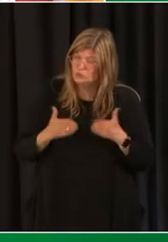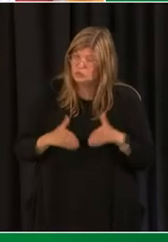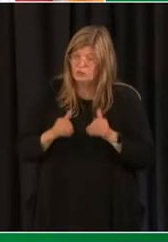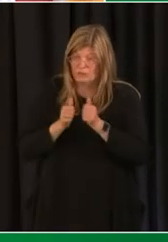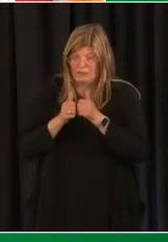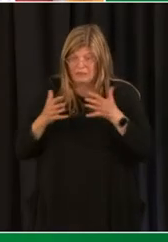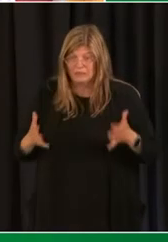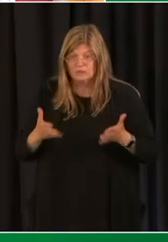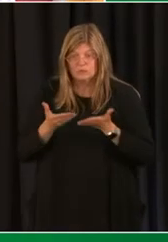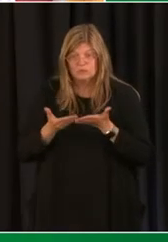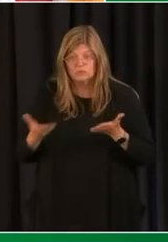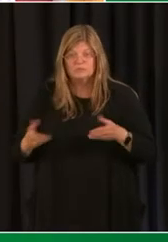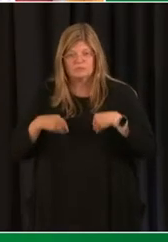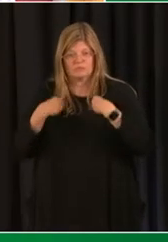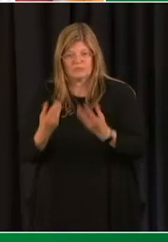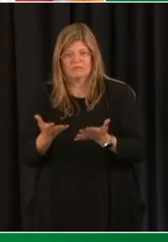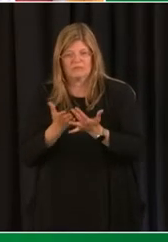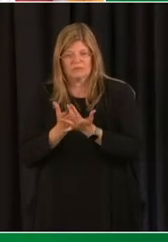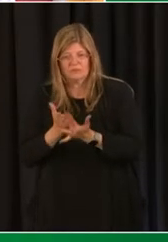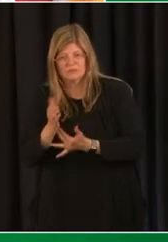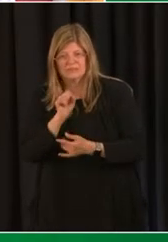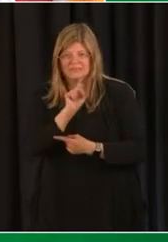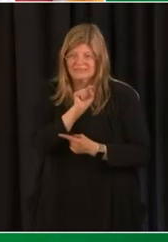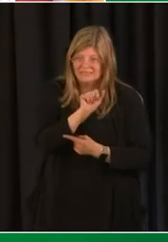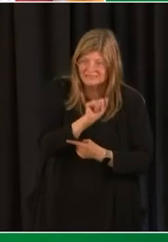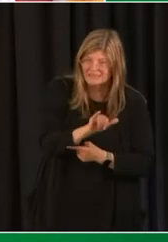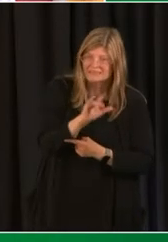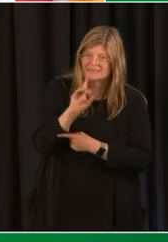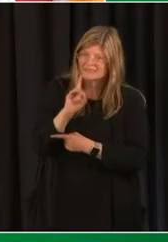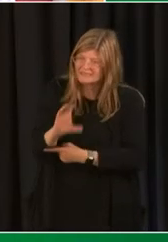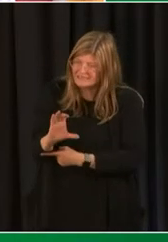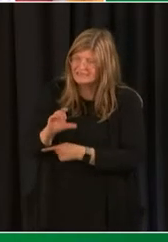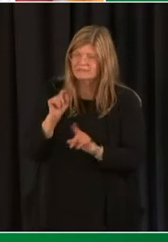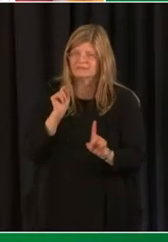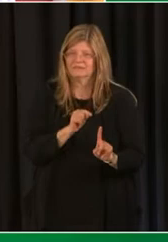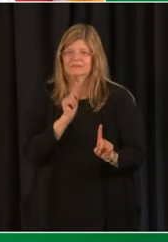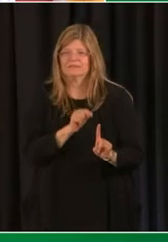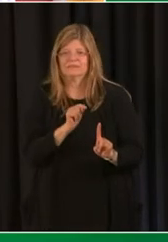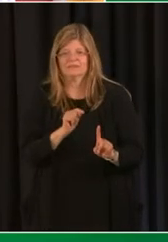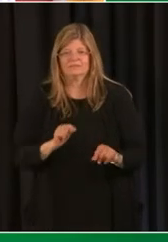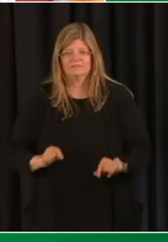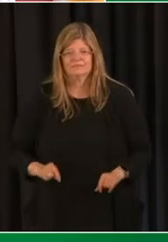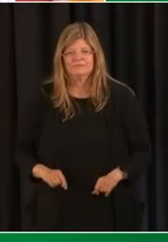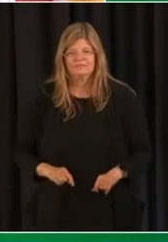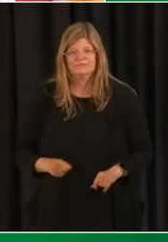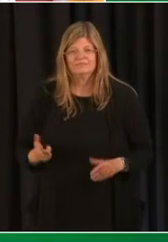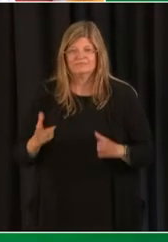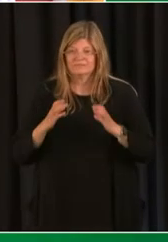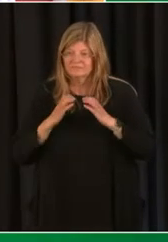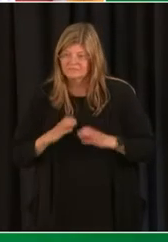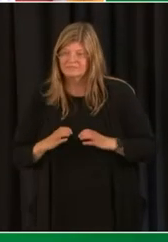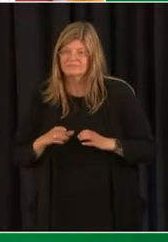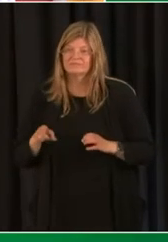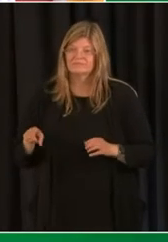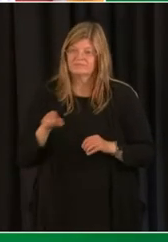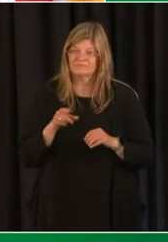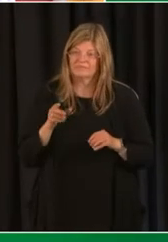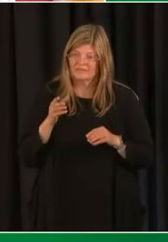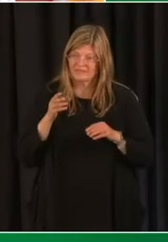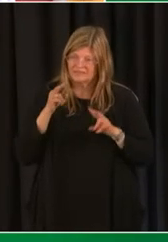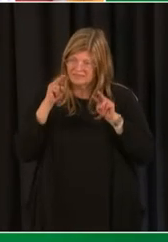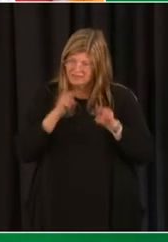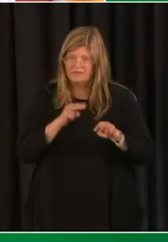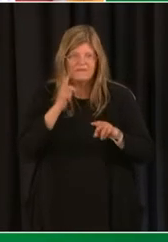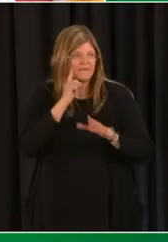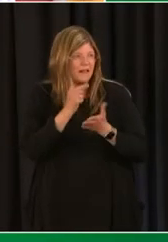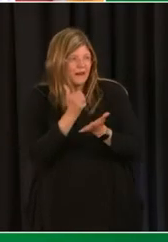the resources provided through Stay DC. To the customers turning to our doorsteps for